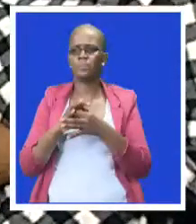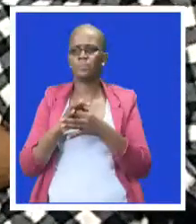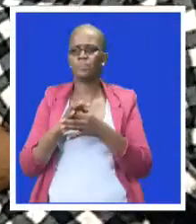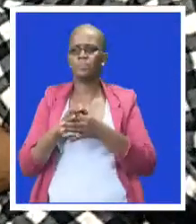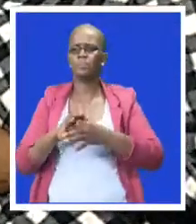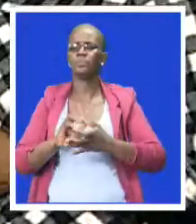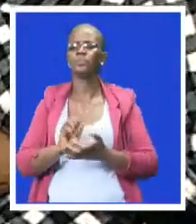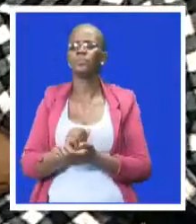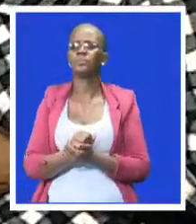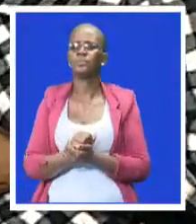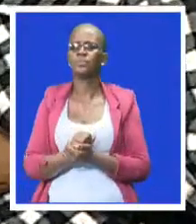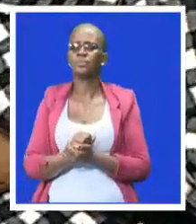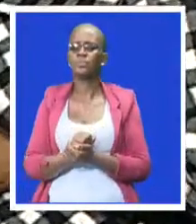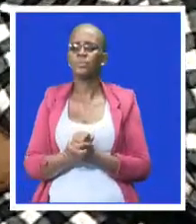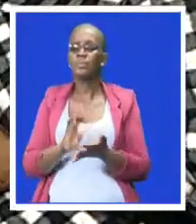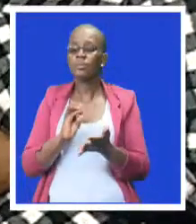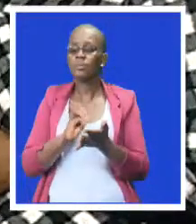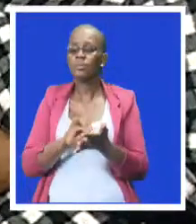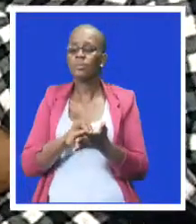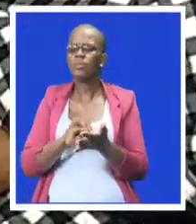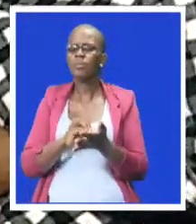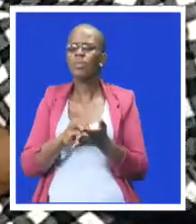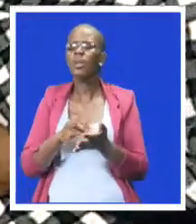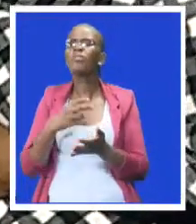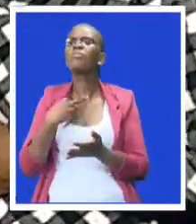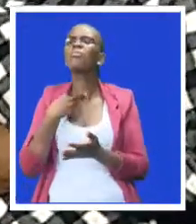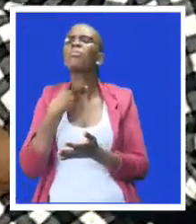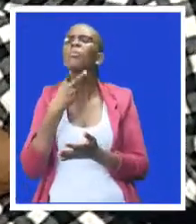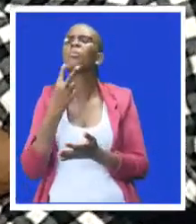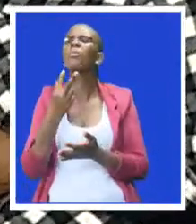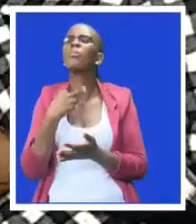Yes, moo. A cow sounds